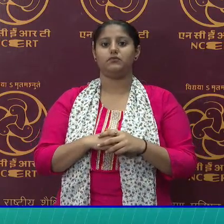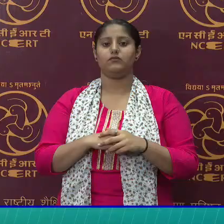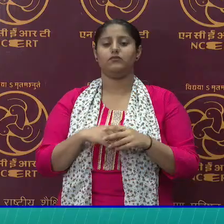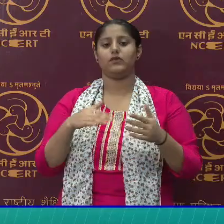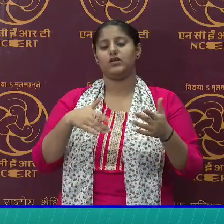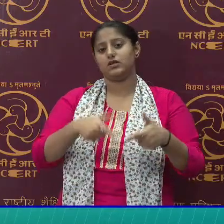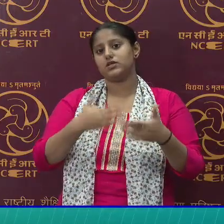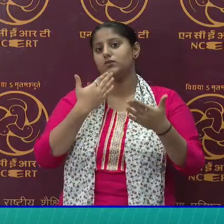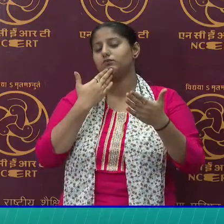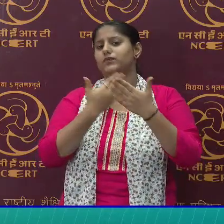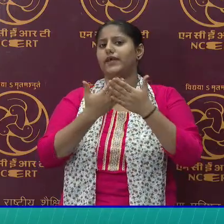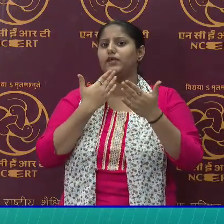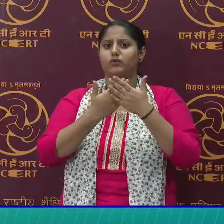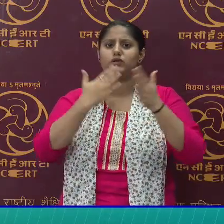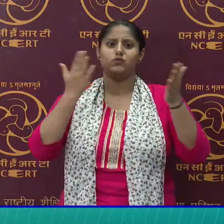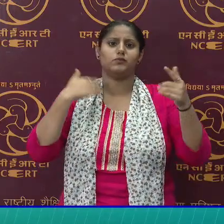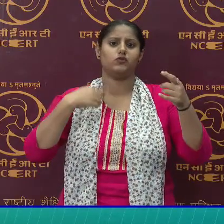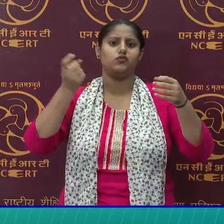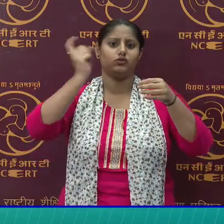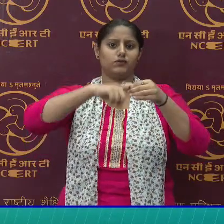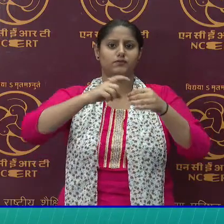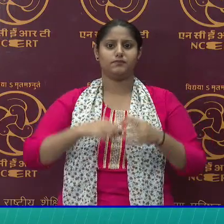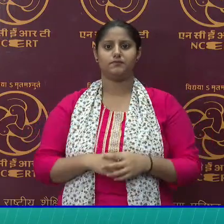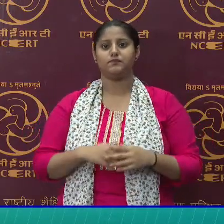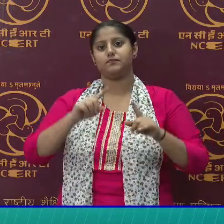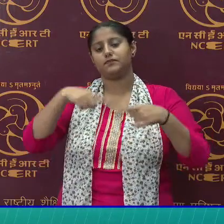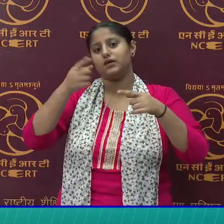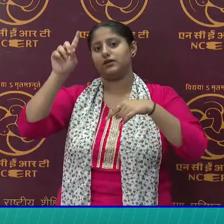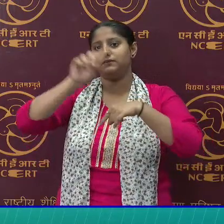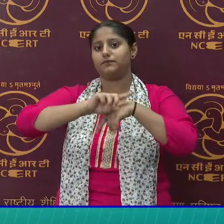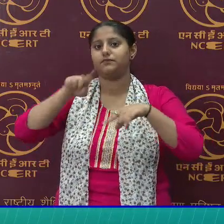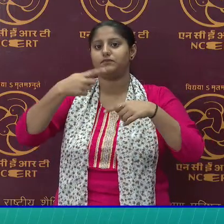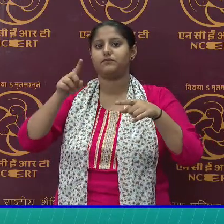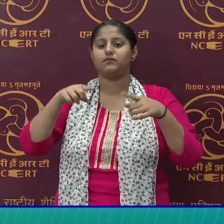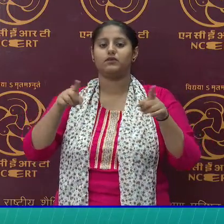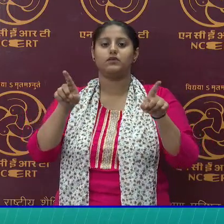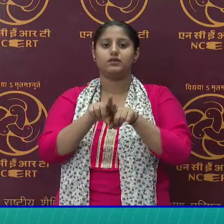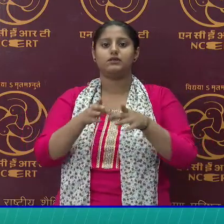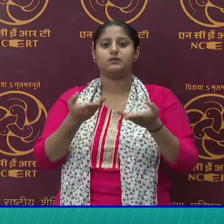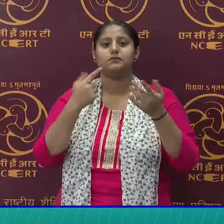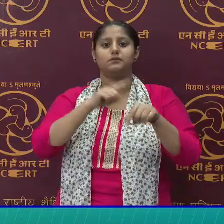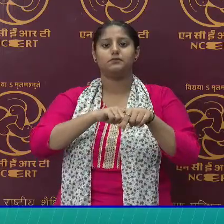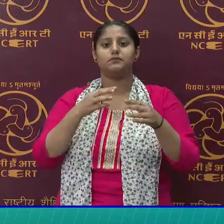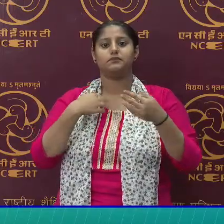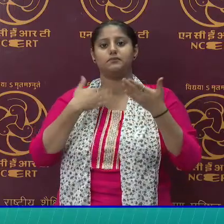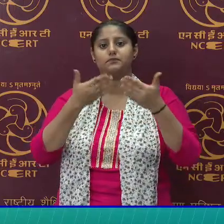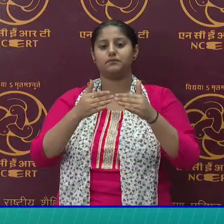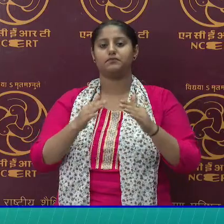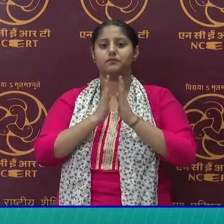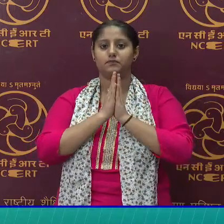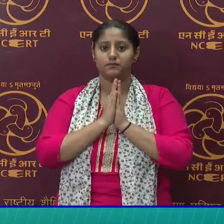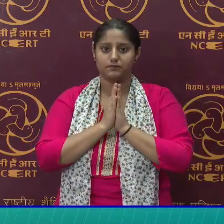so thank you for joining us, and we will be back tomorrow morning at 10 a.m. Namaskar.